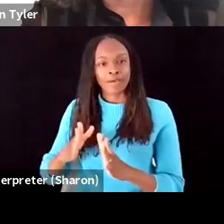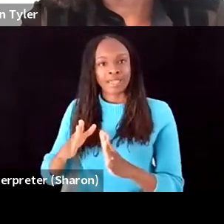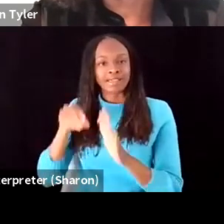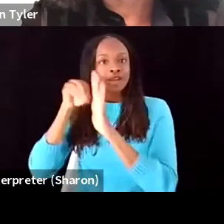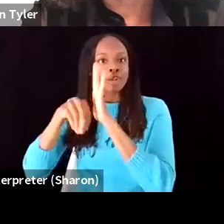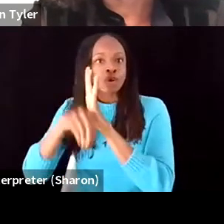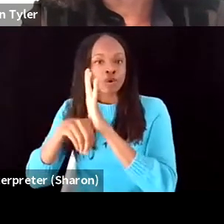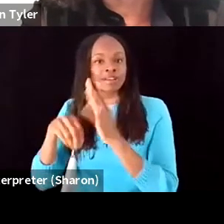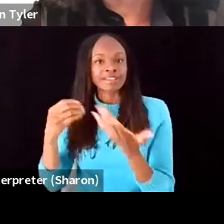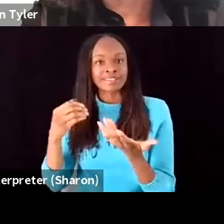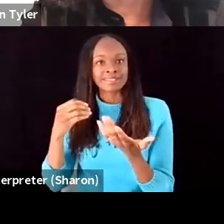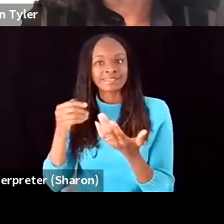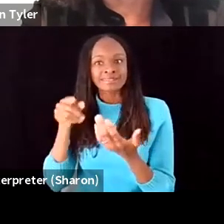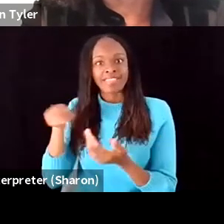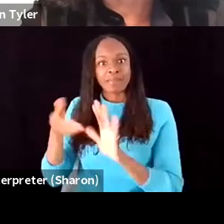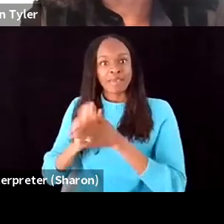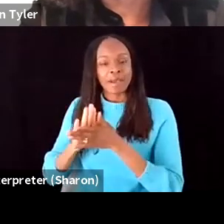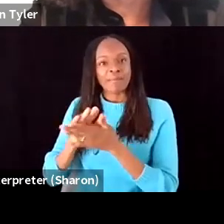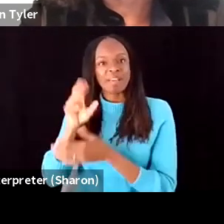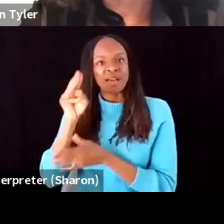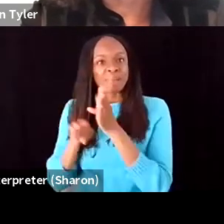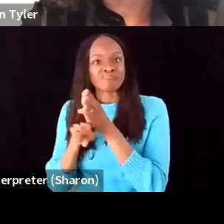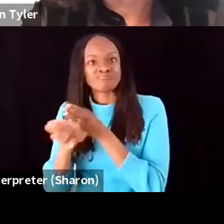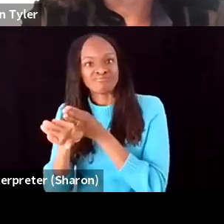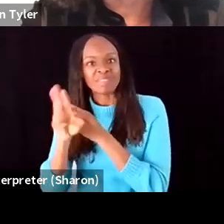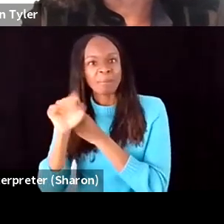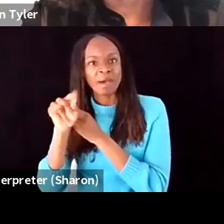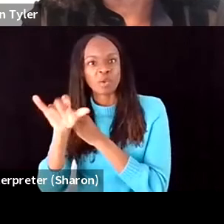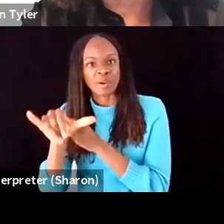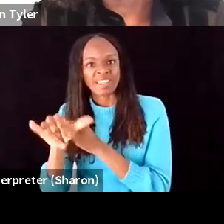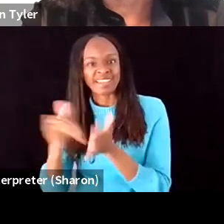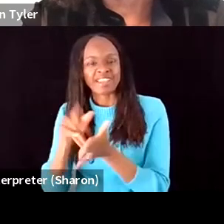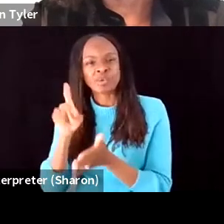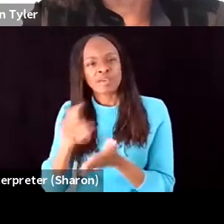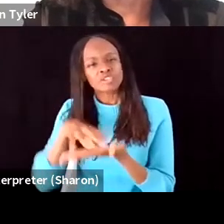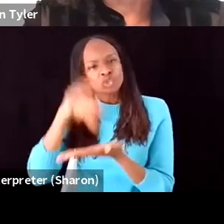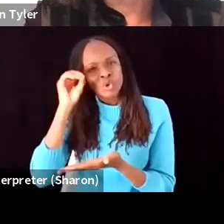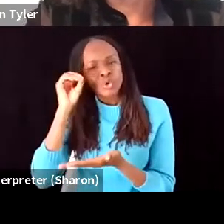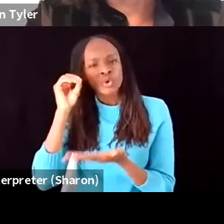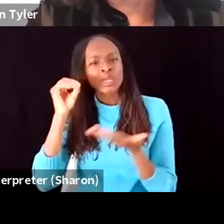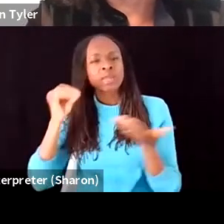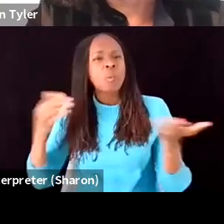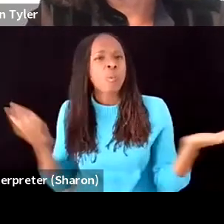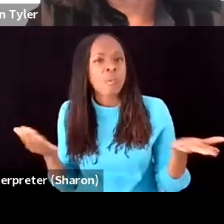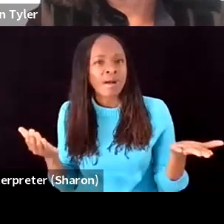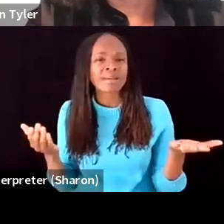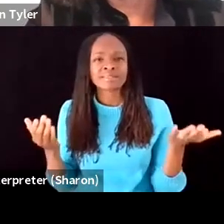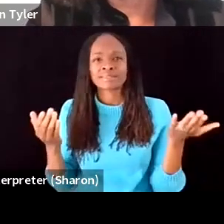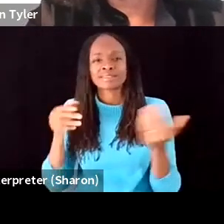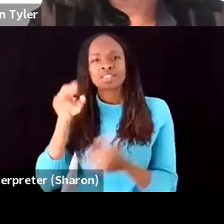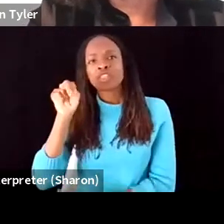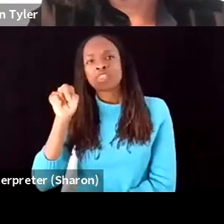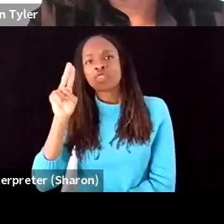Orleans, Louisiana, they become a minority again. So you have to really learn, what are the